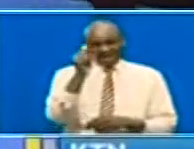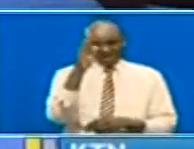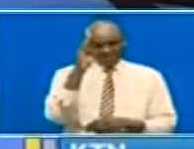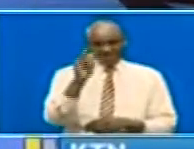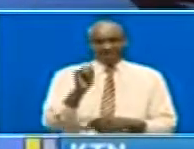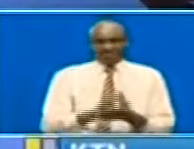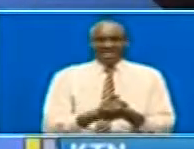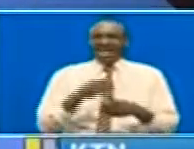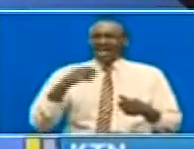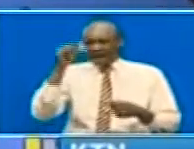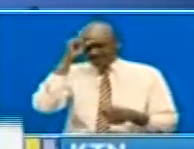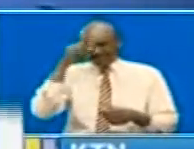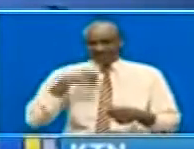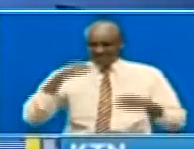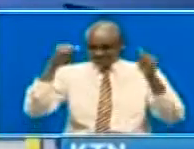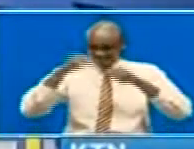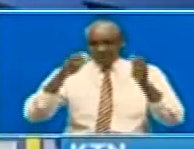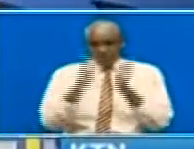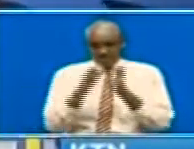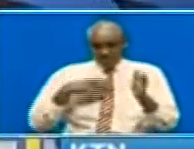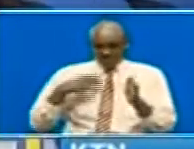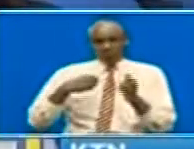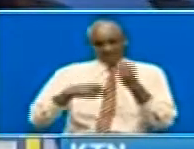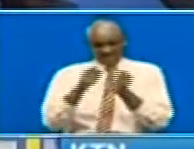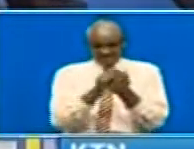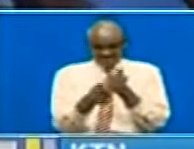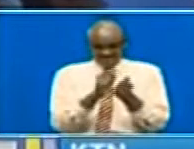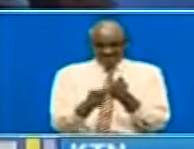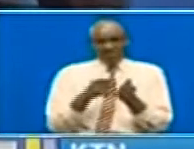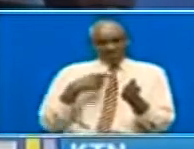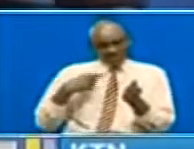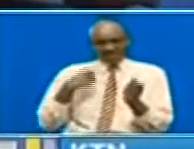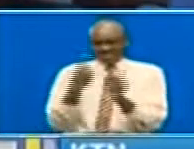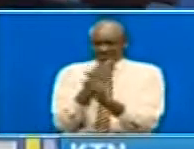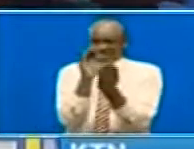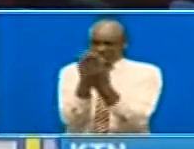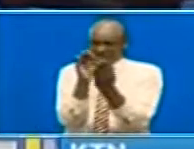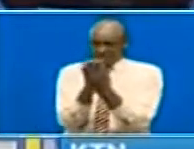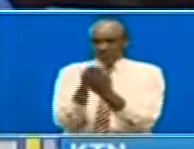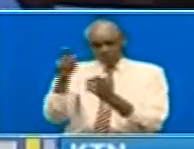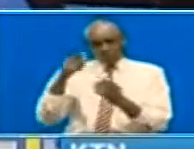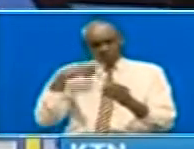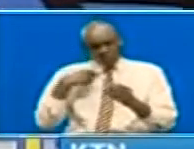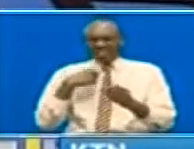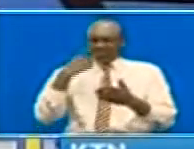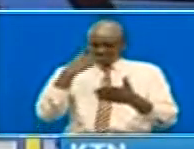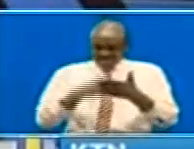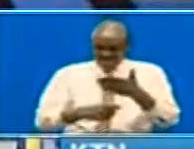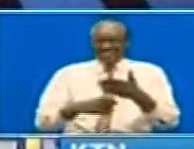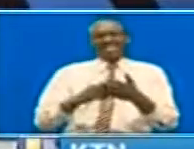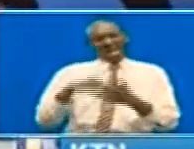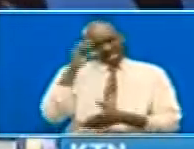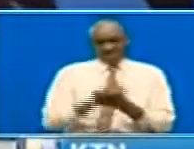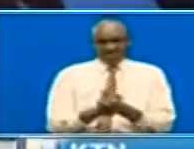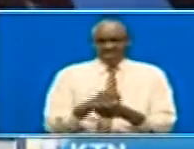The government has reached an agreement with millers to release maize held in the strategic grain reserve to stabilize rising prices. This comes